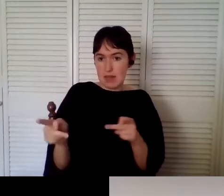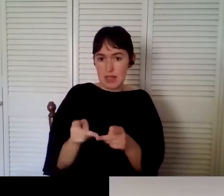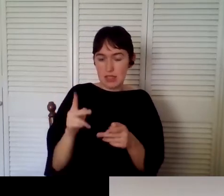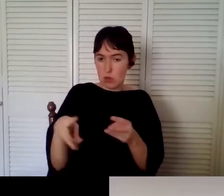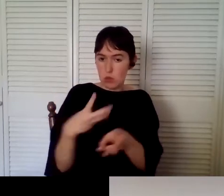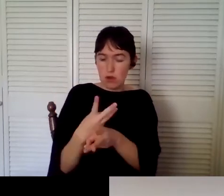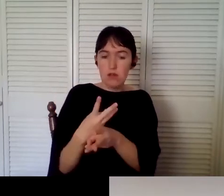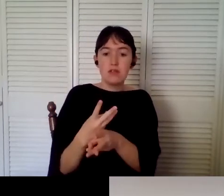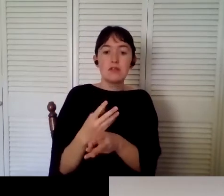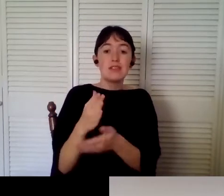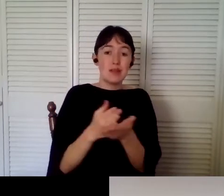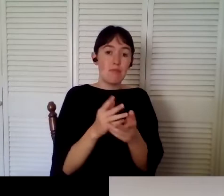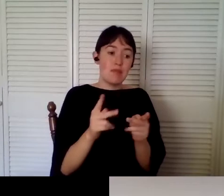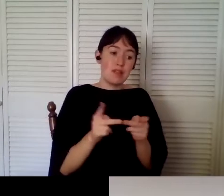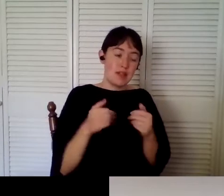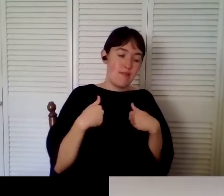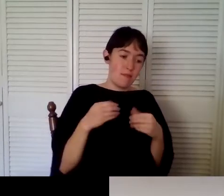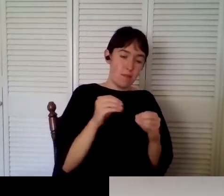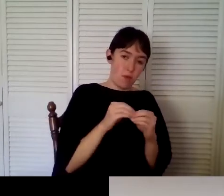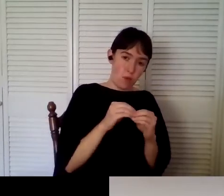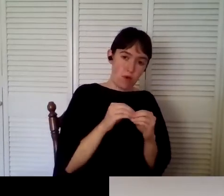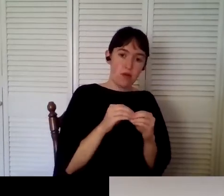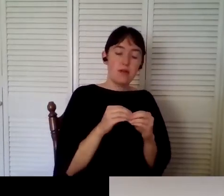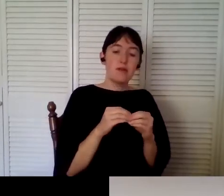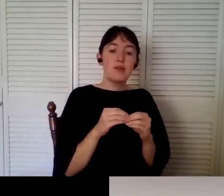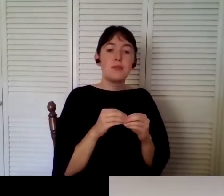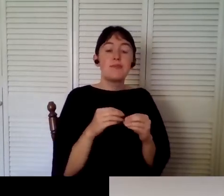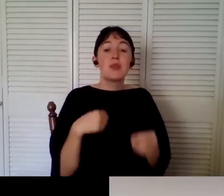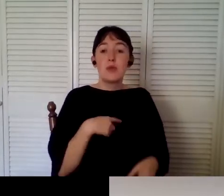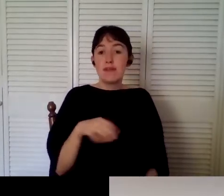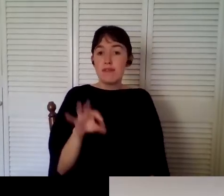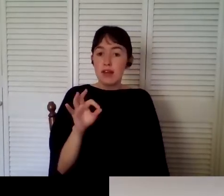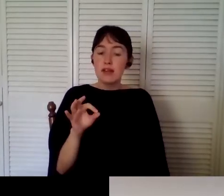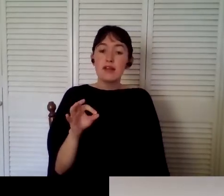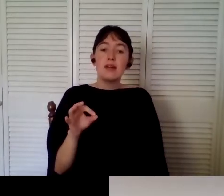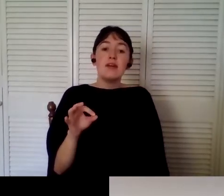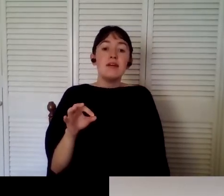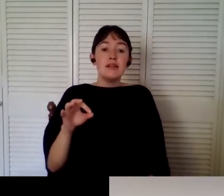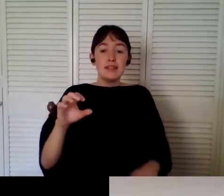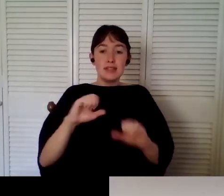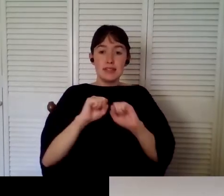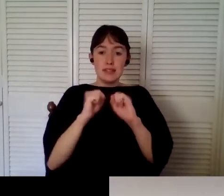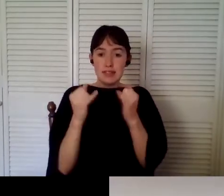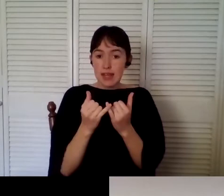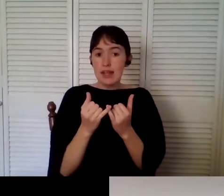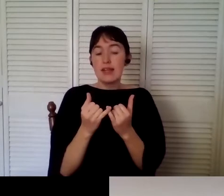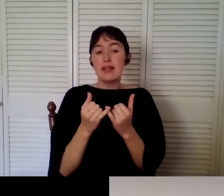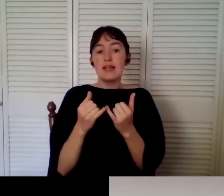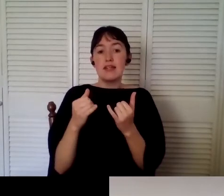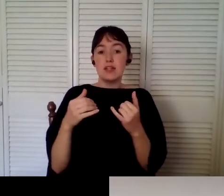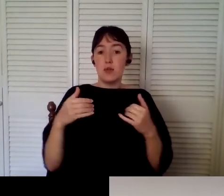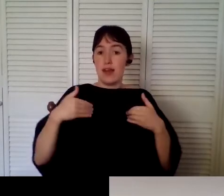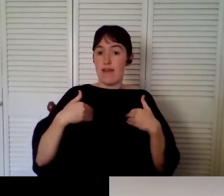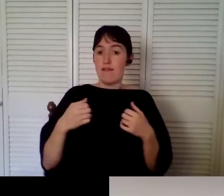And we find that societies and cultures that controlled obsidian mining had immense political and economic and